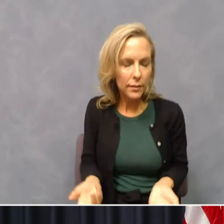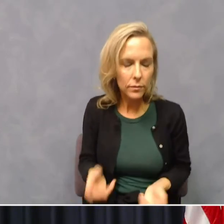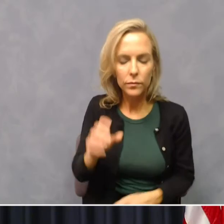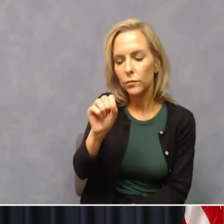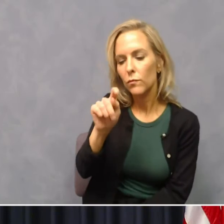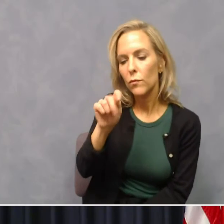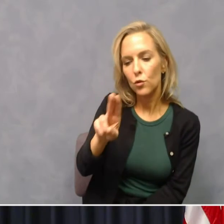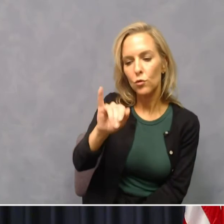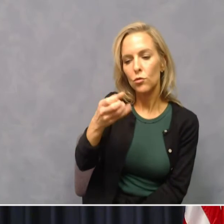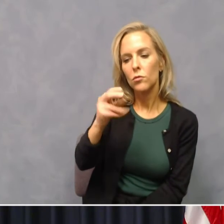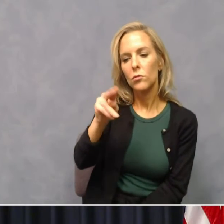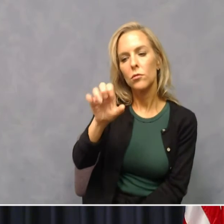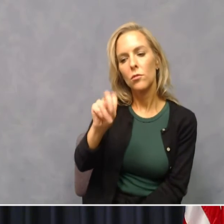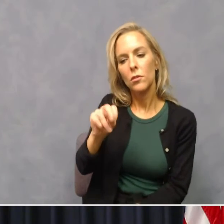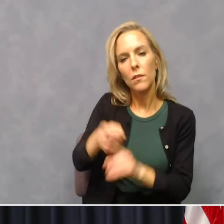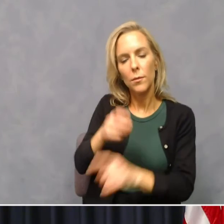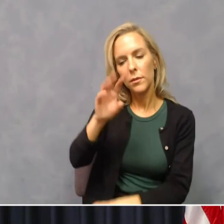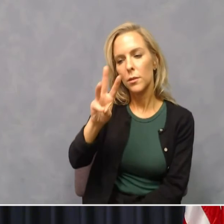WEKU.